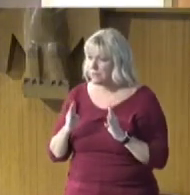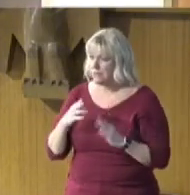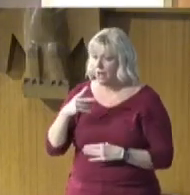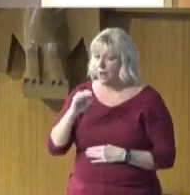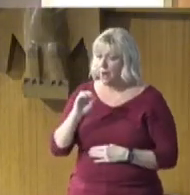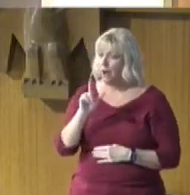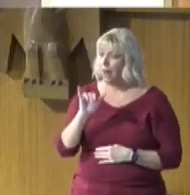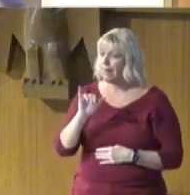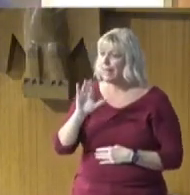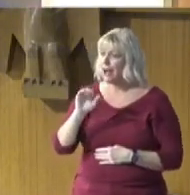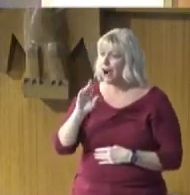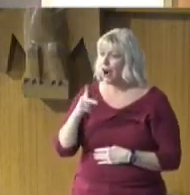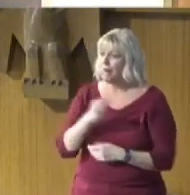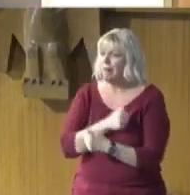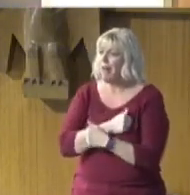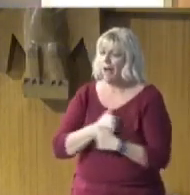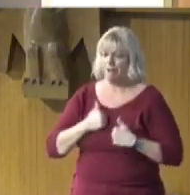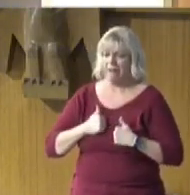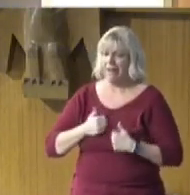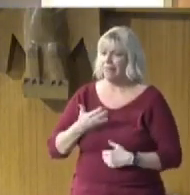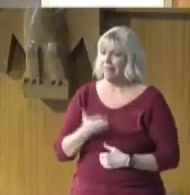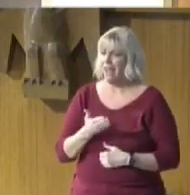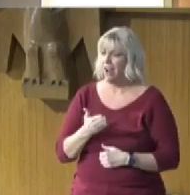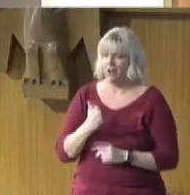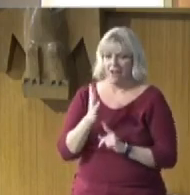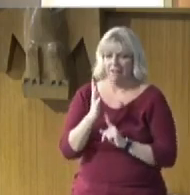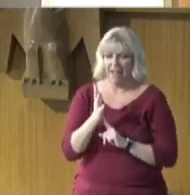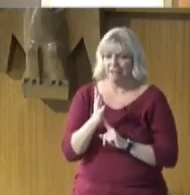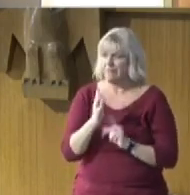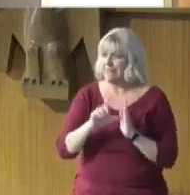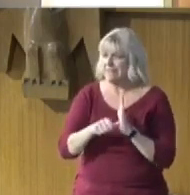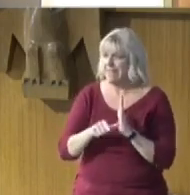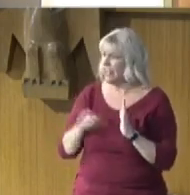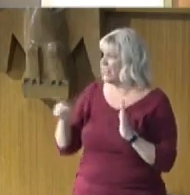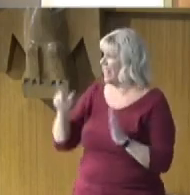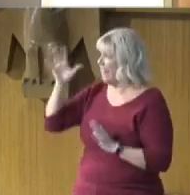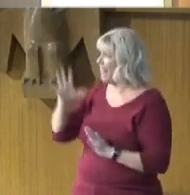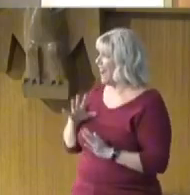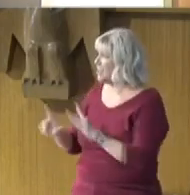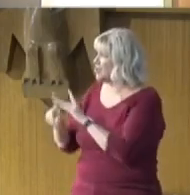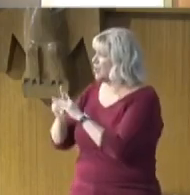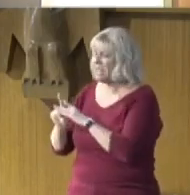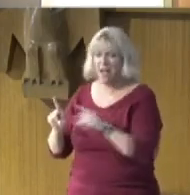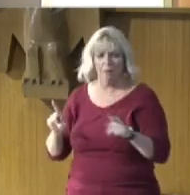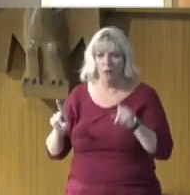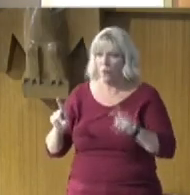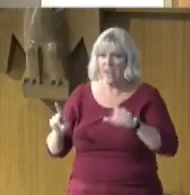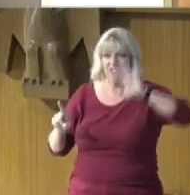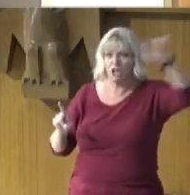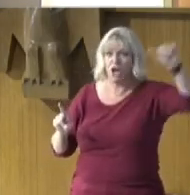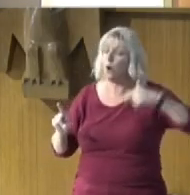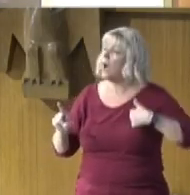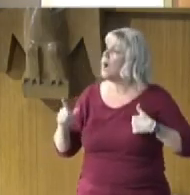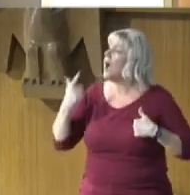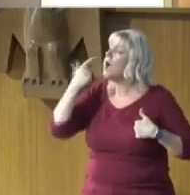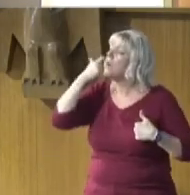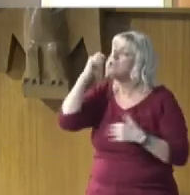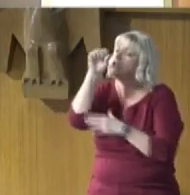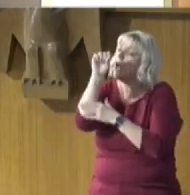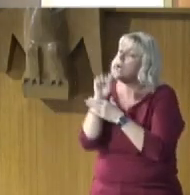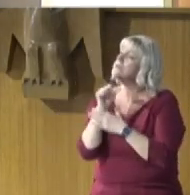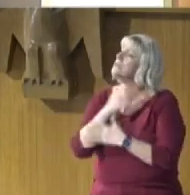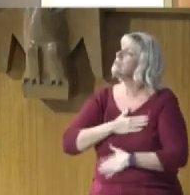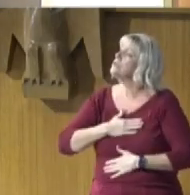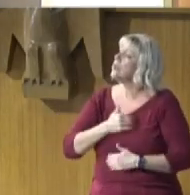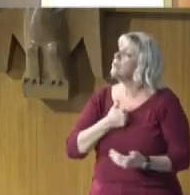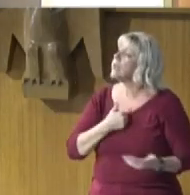baths? And they got there for just 5 minutes, Cerinthus shows up, and John's like, we gotta leave. And Polycarp's like, I was just starting to enjoy